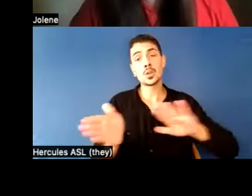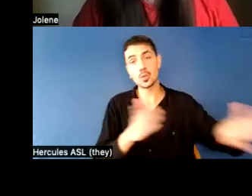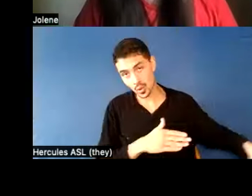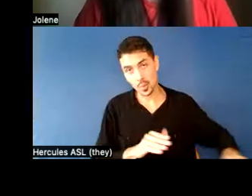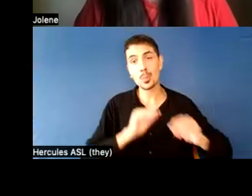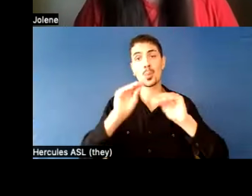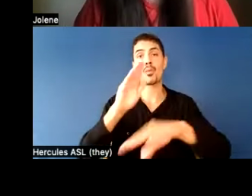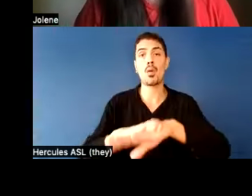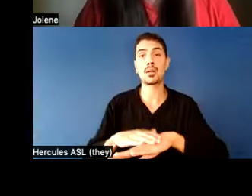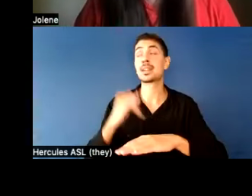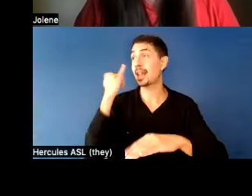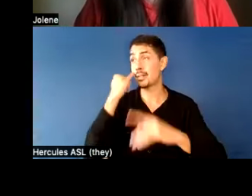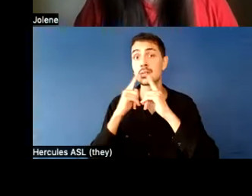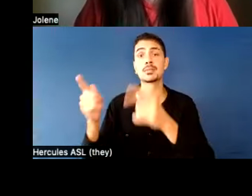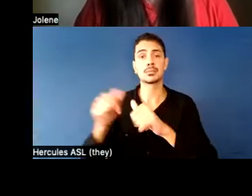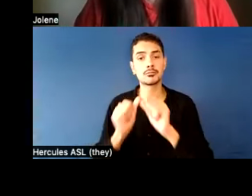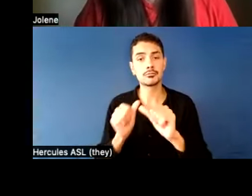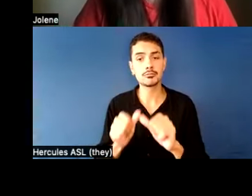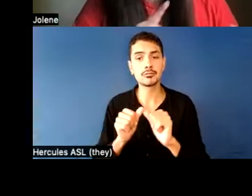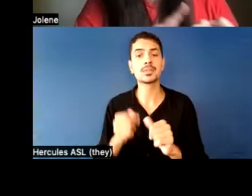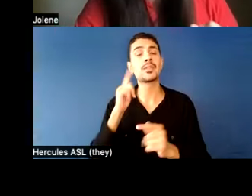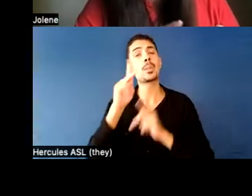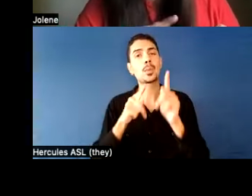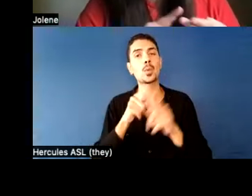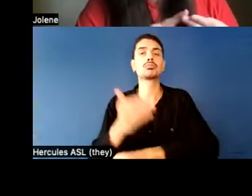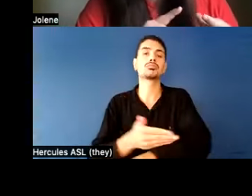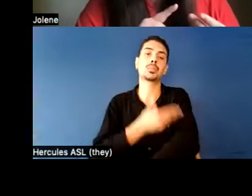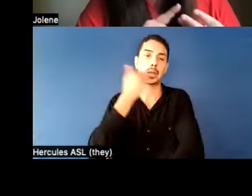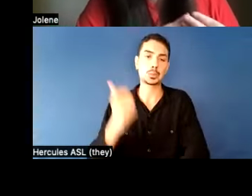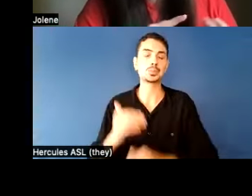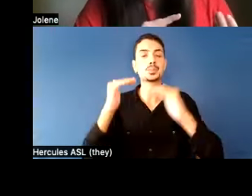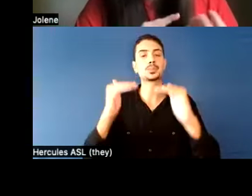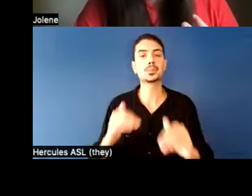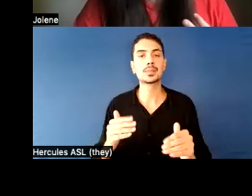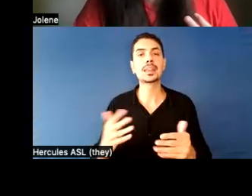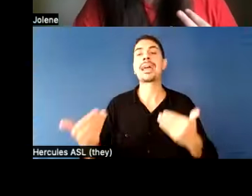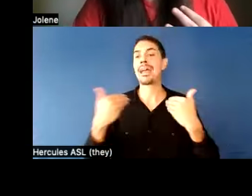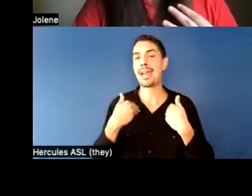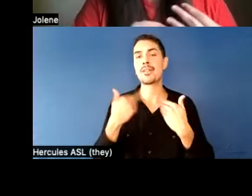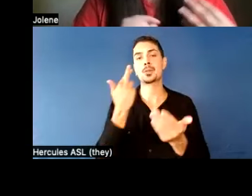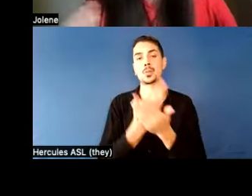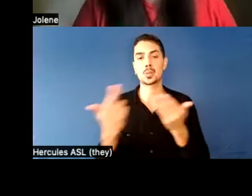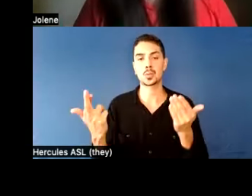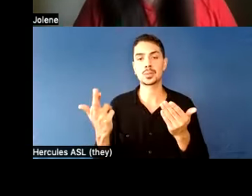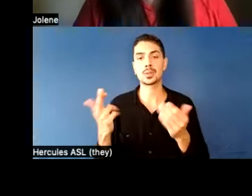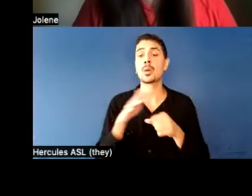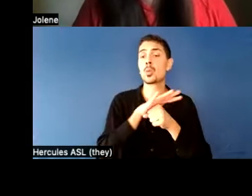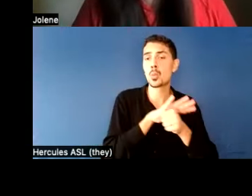good, as well as resources, local, tribal, state, national, there's so